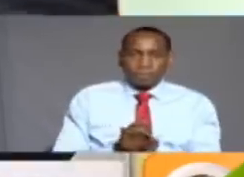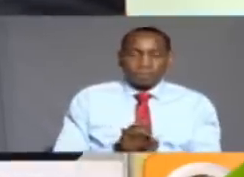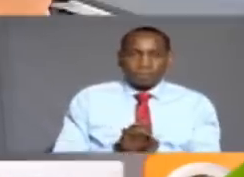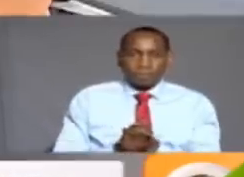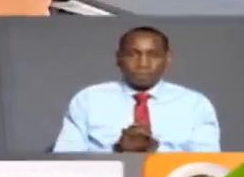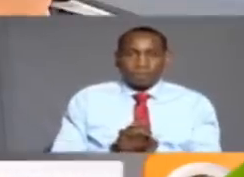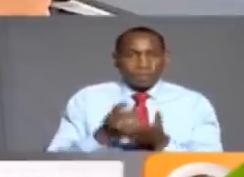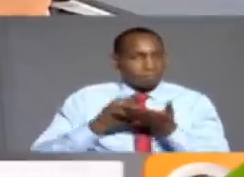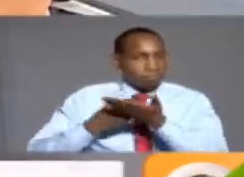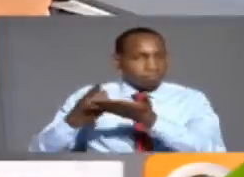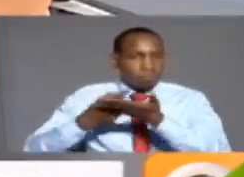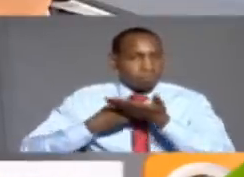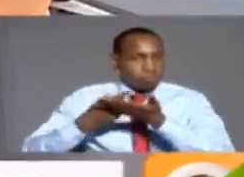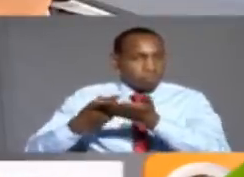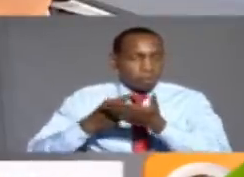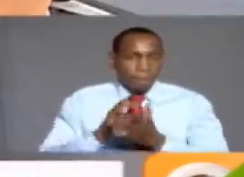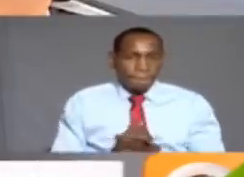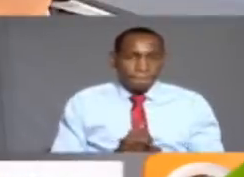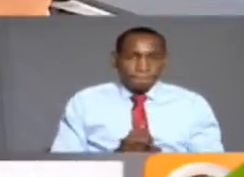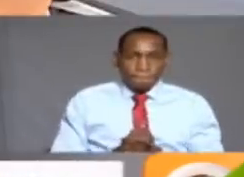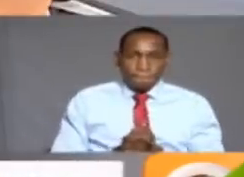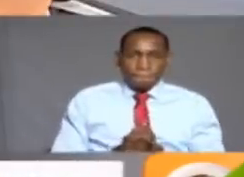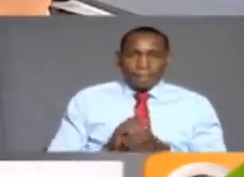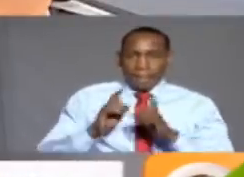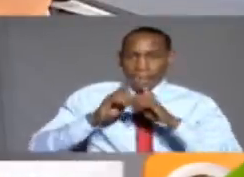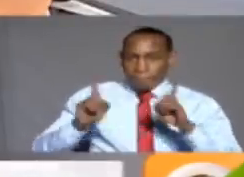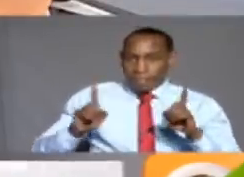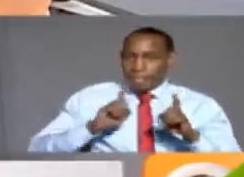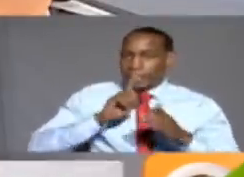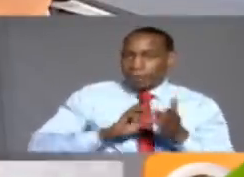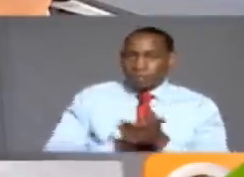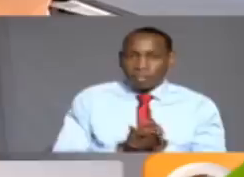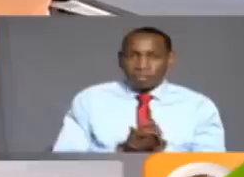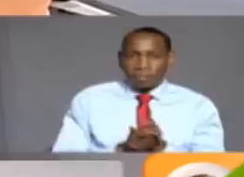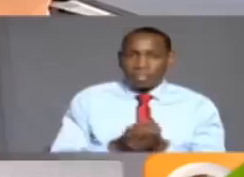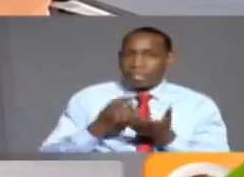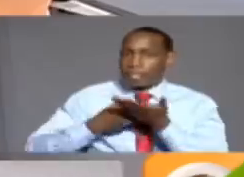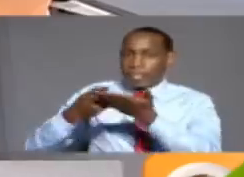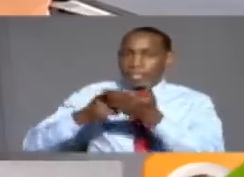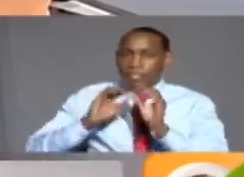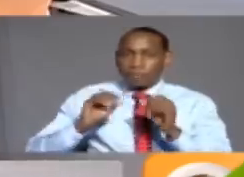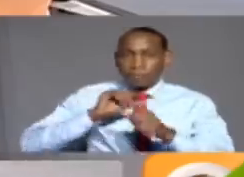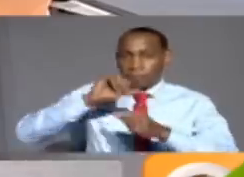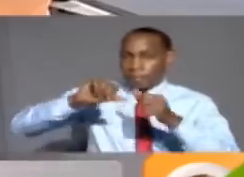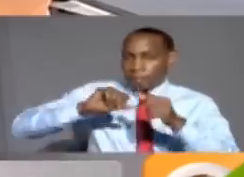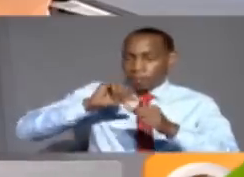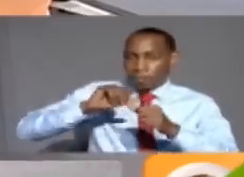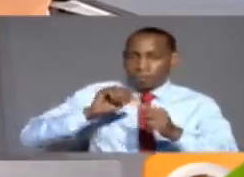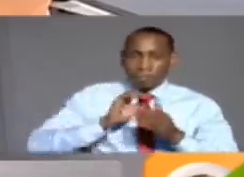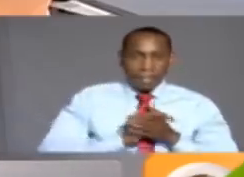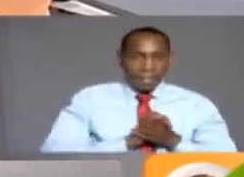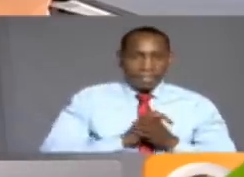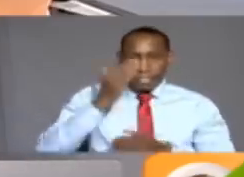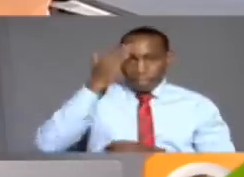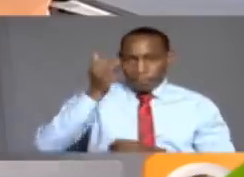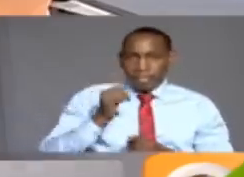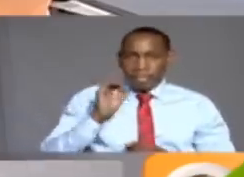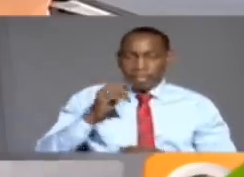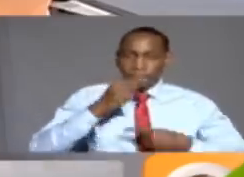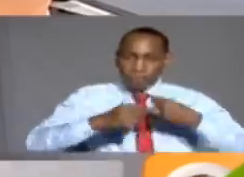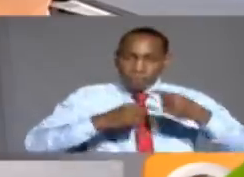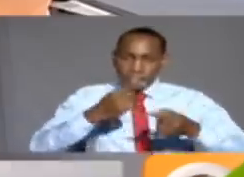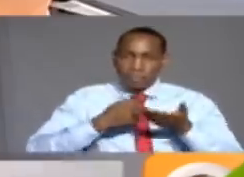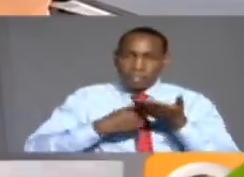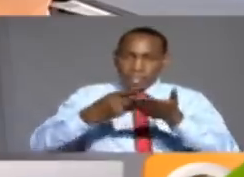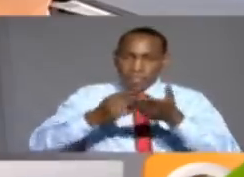about Moses wants to run for president. Yes. But then he's going to tell me that do not have a conversation about handshake, because if you continue with this